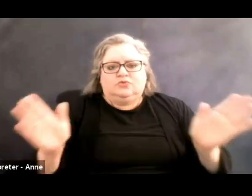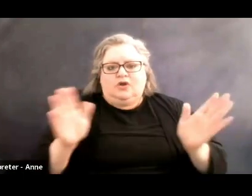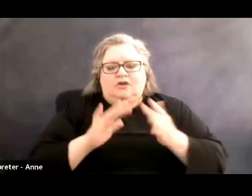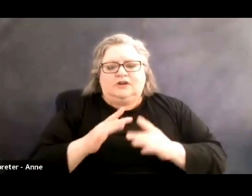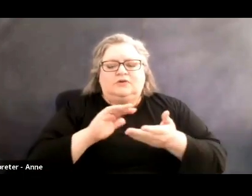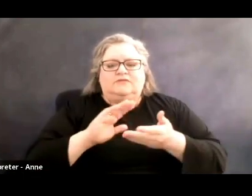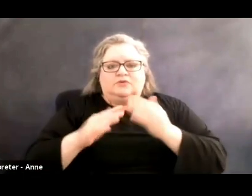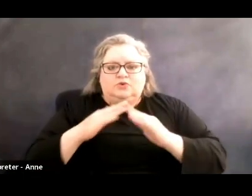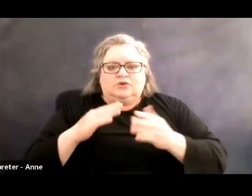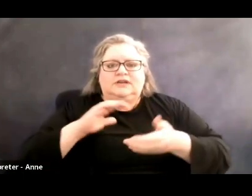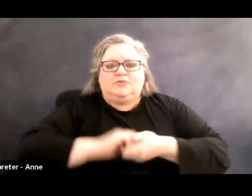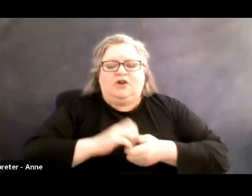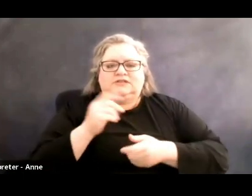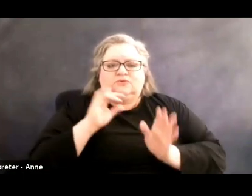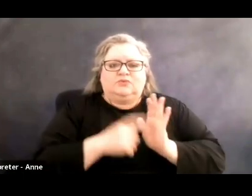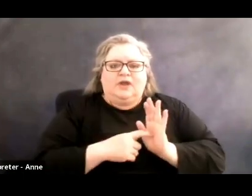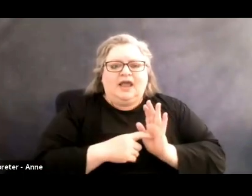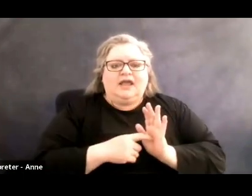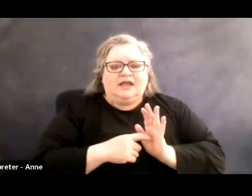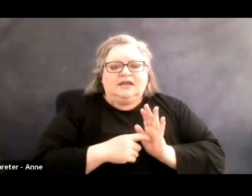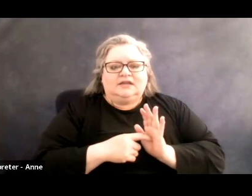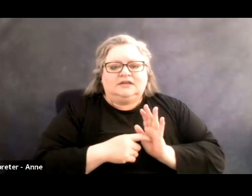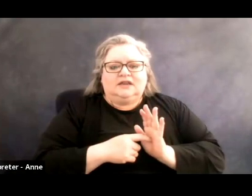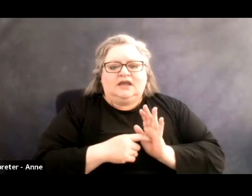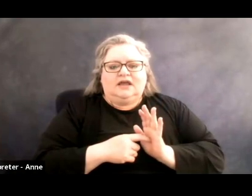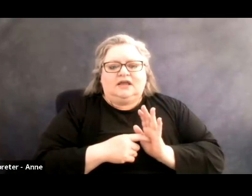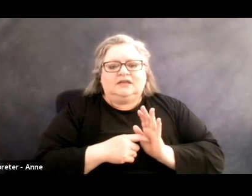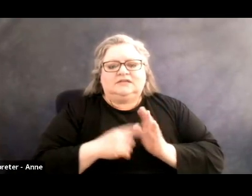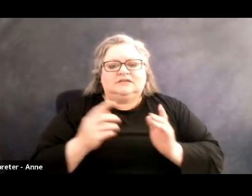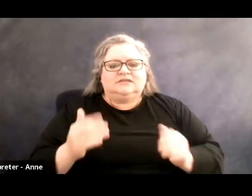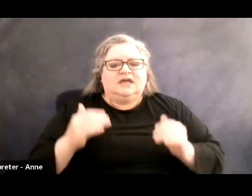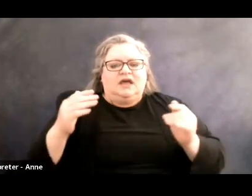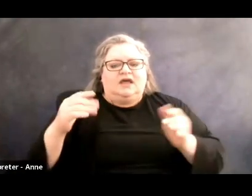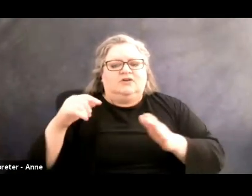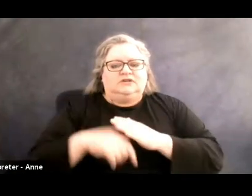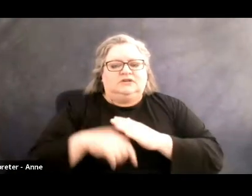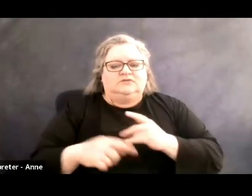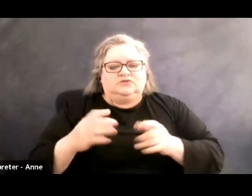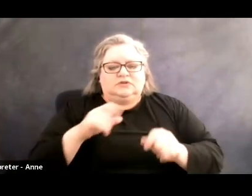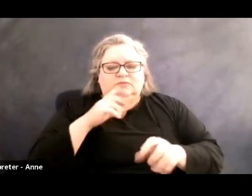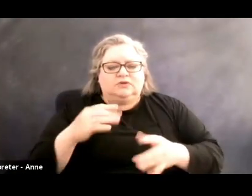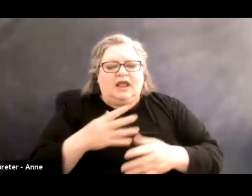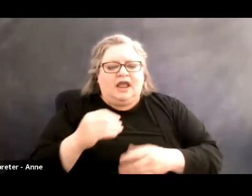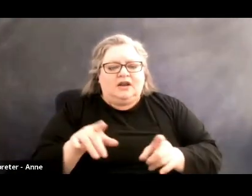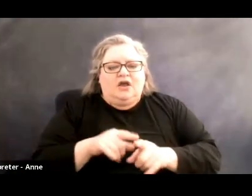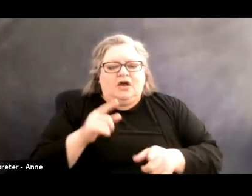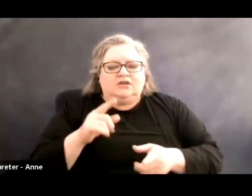partners? And then also recognize the healing potential within the community. I think it's really important. Community connections